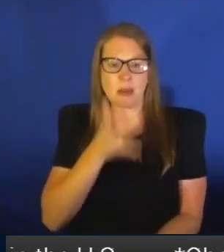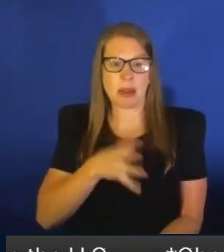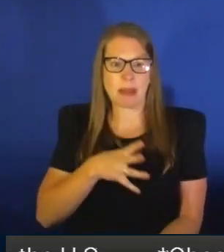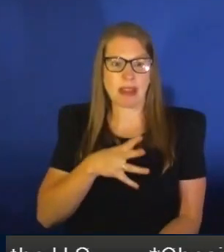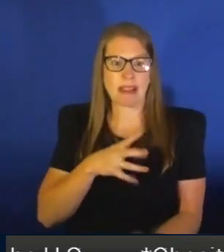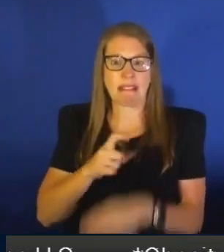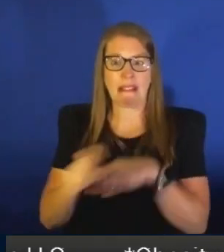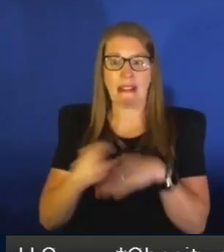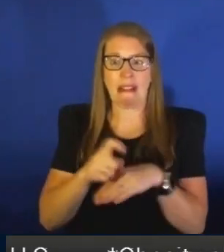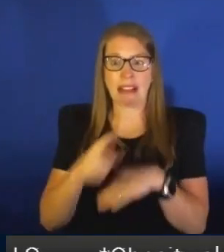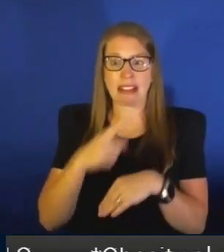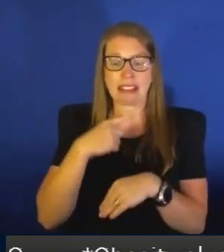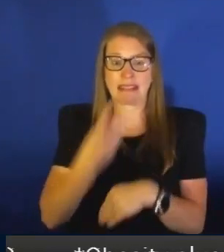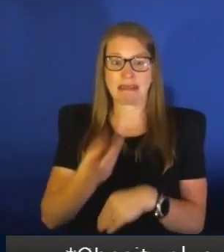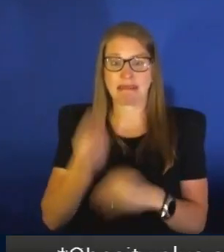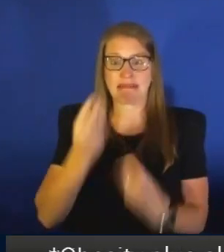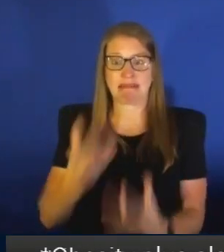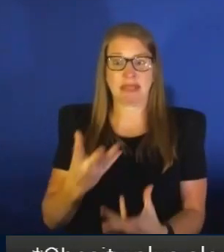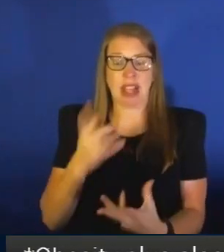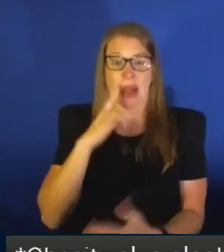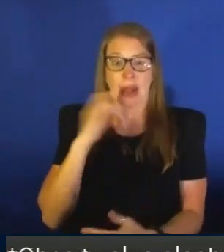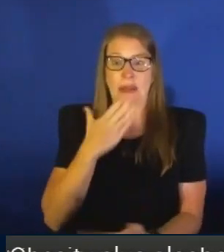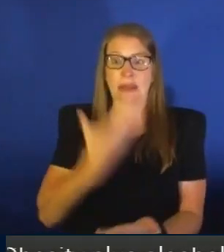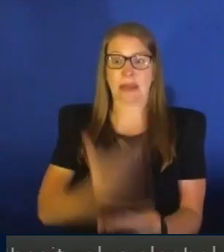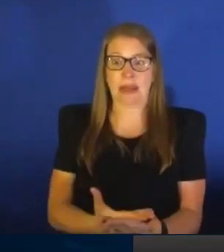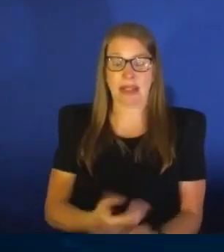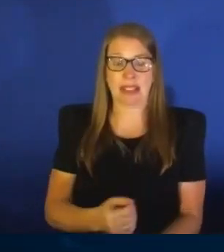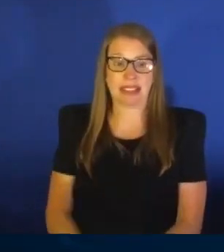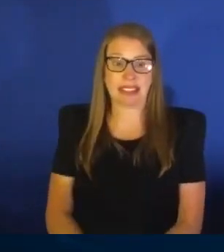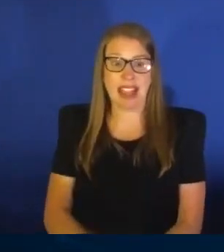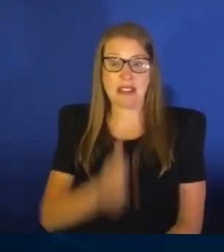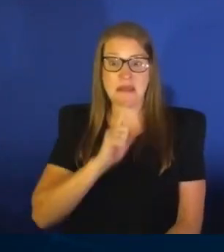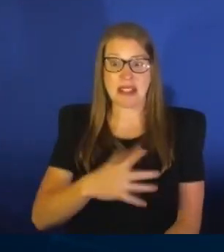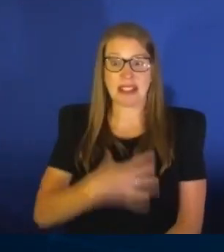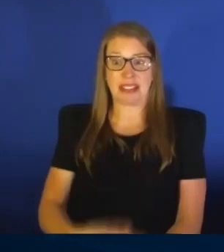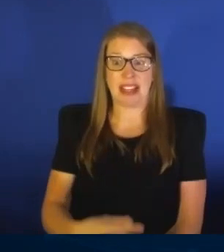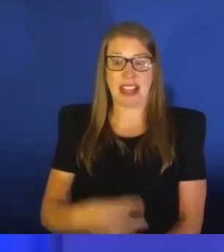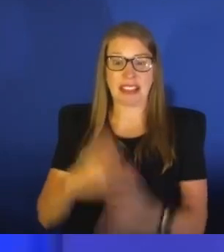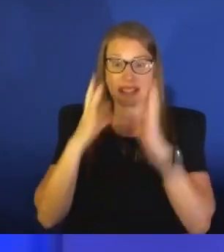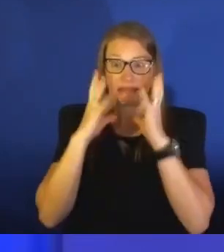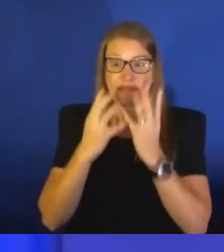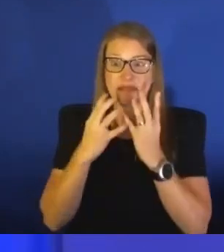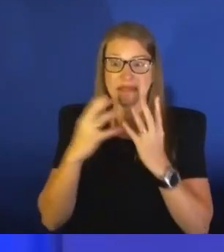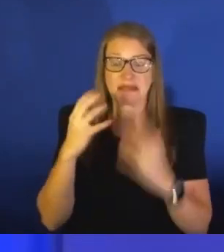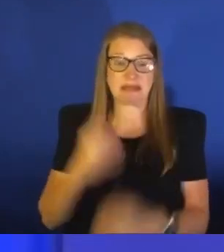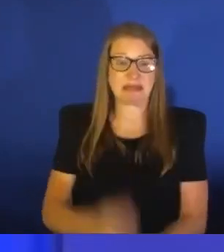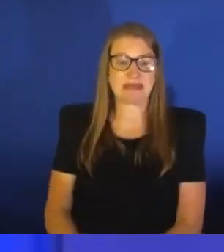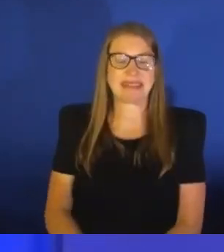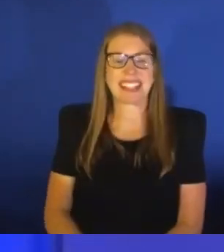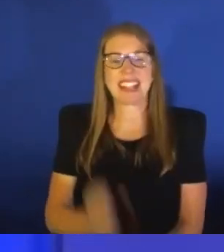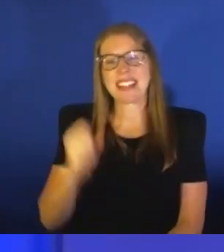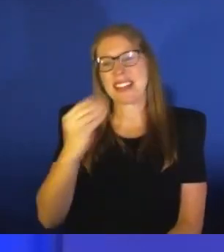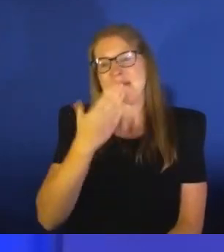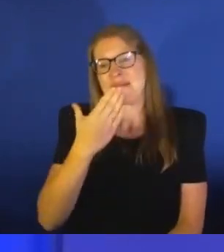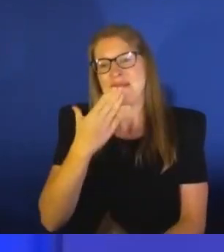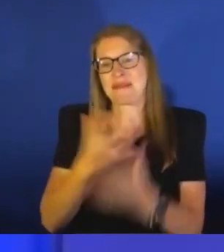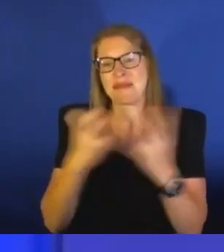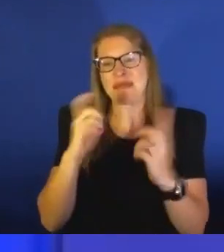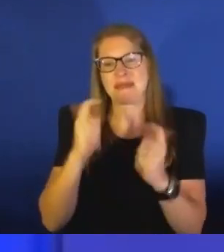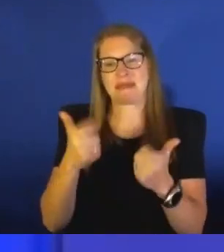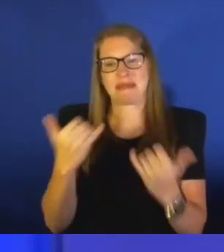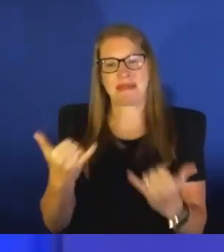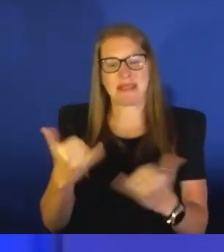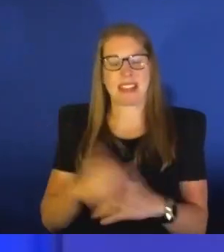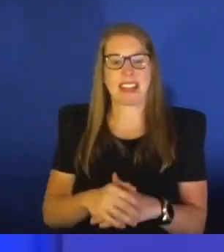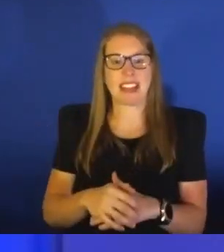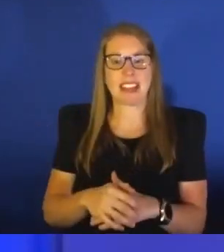So I don't know. They're like, I really am liking the facial hair. So, all right. So thank you so much for being with us today. Don't forget, you can catch our